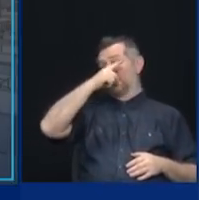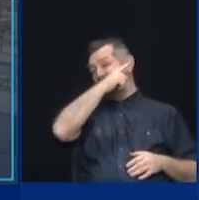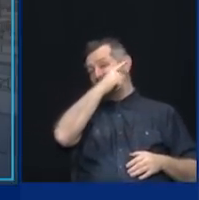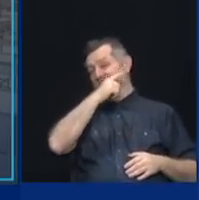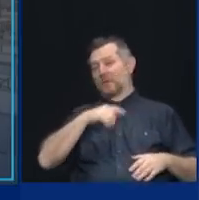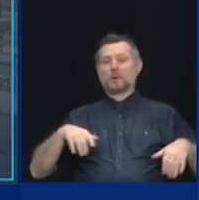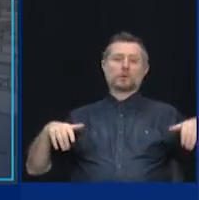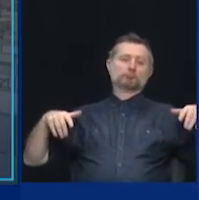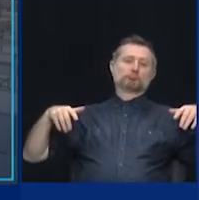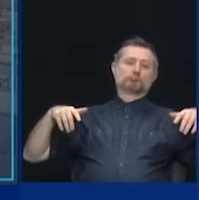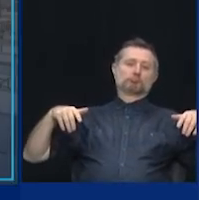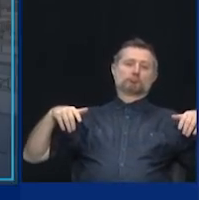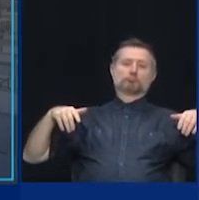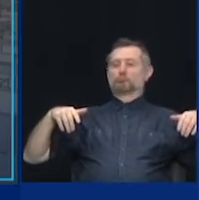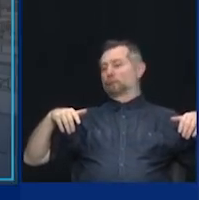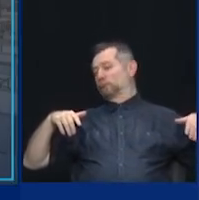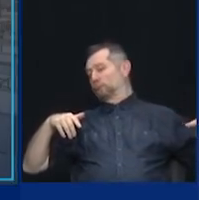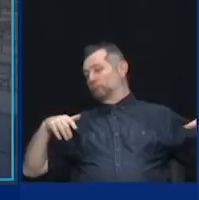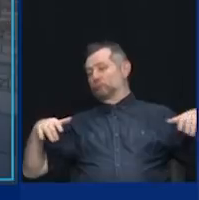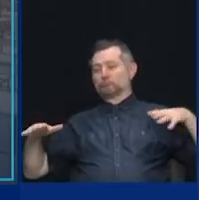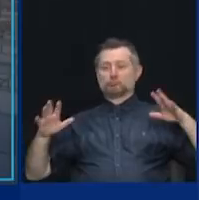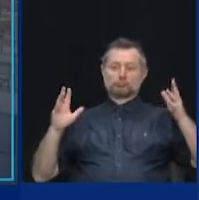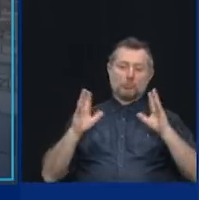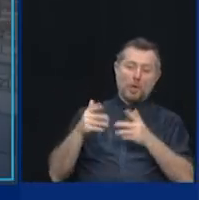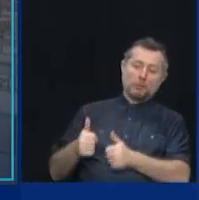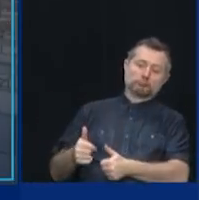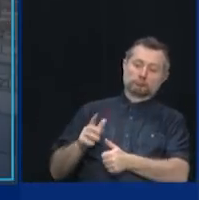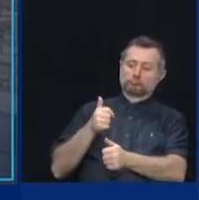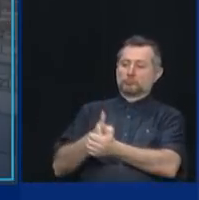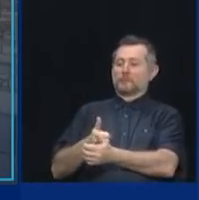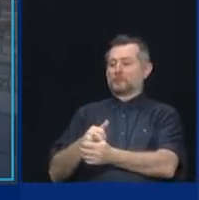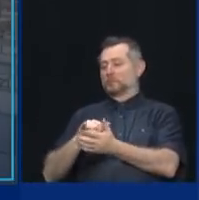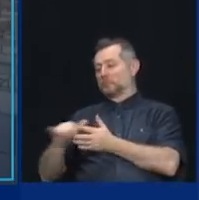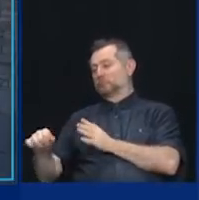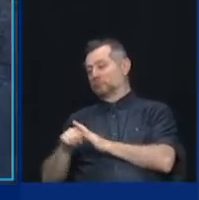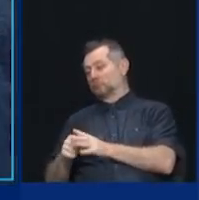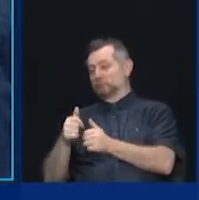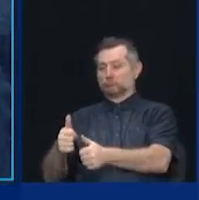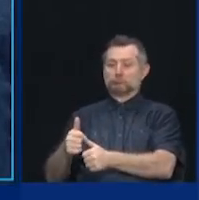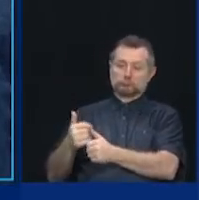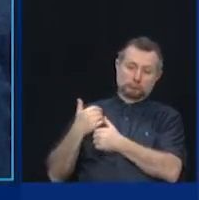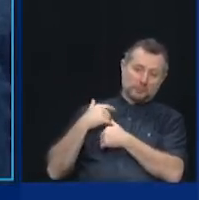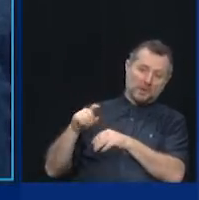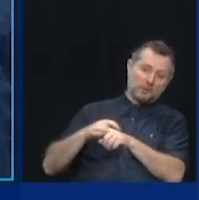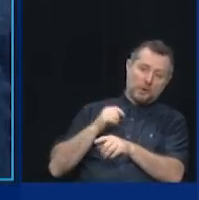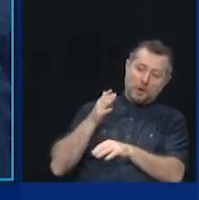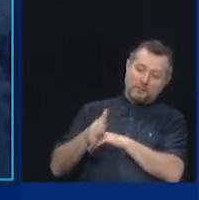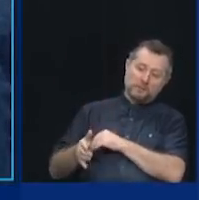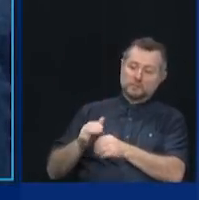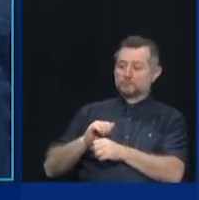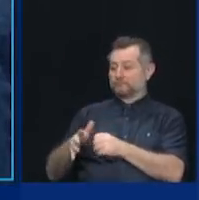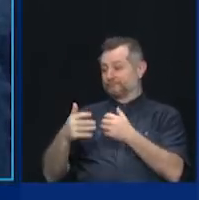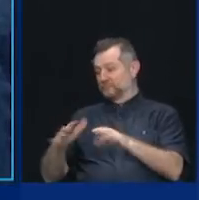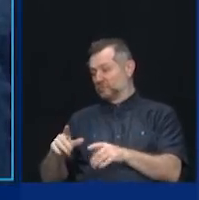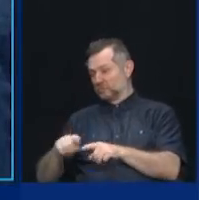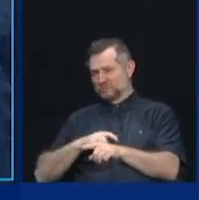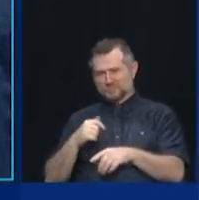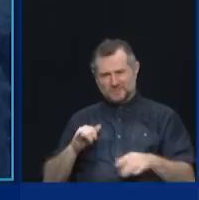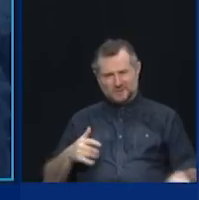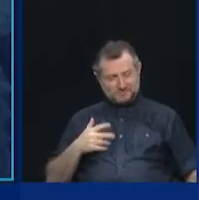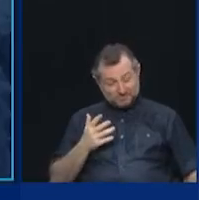They were, you're on your own, New York. Call us when it's over. What did we